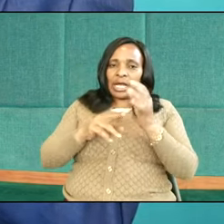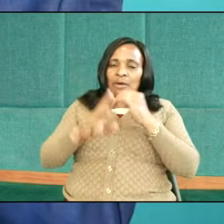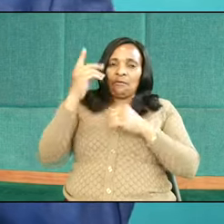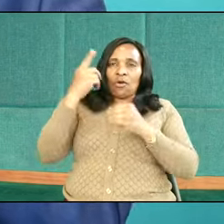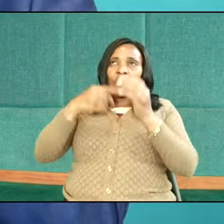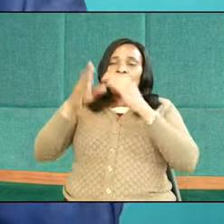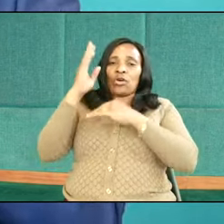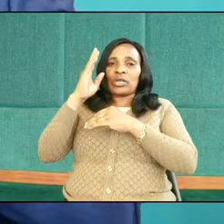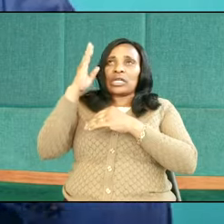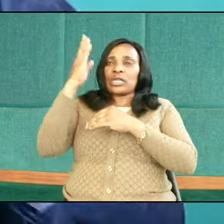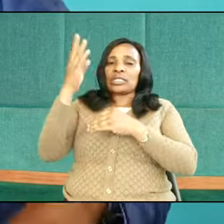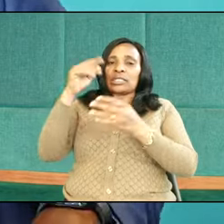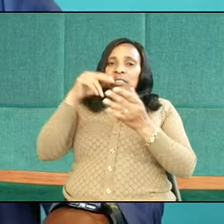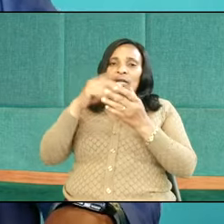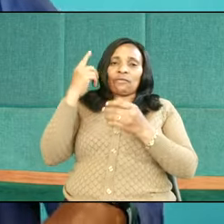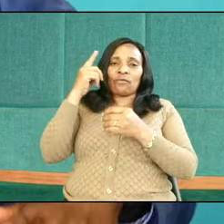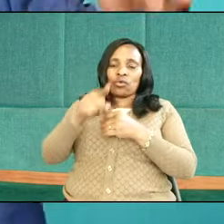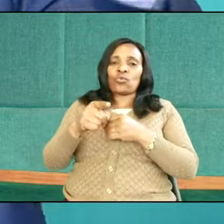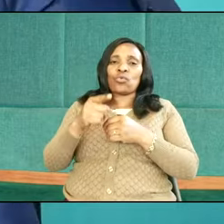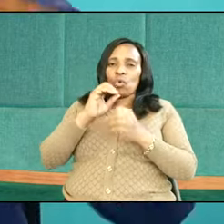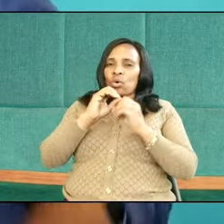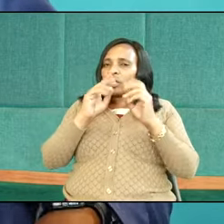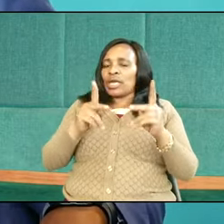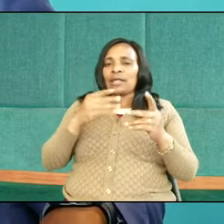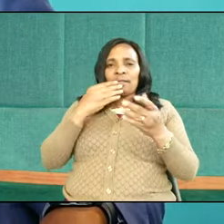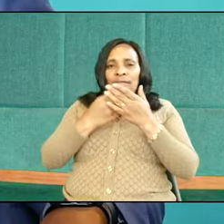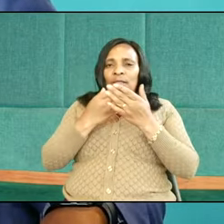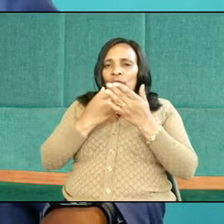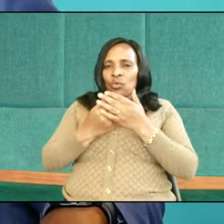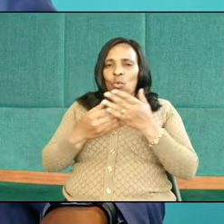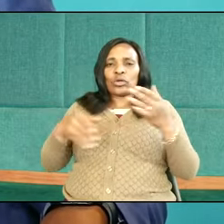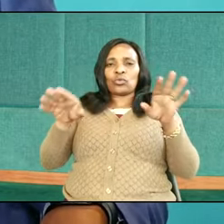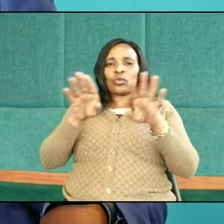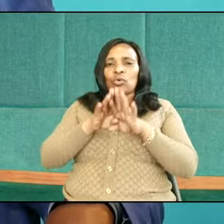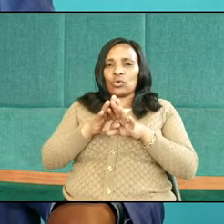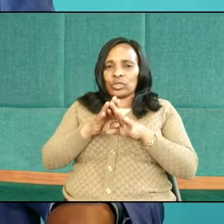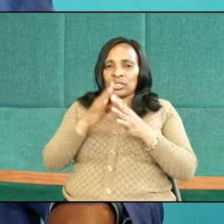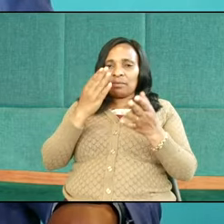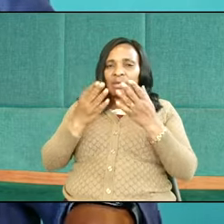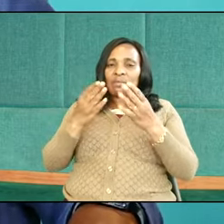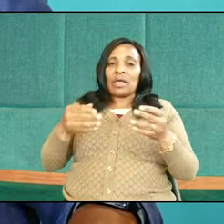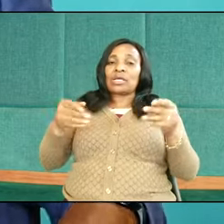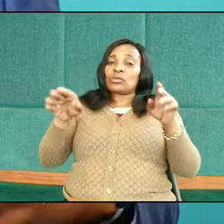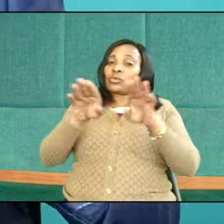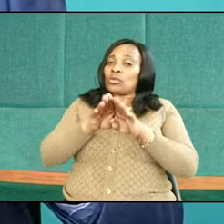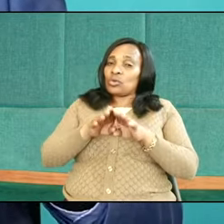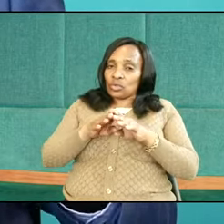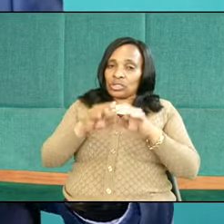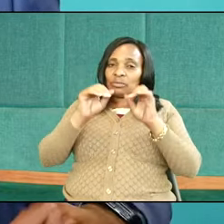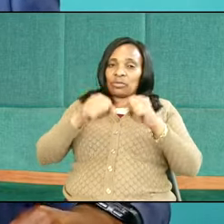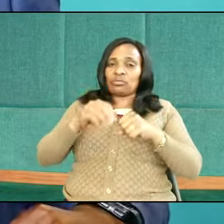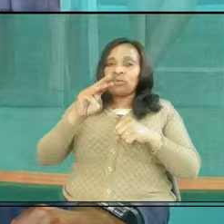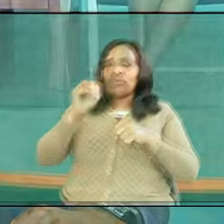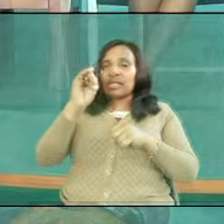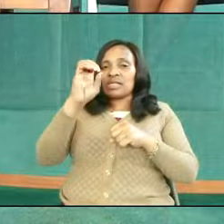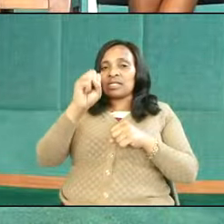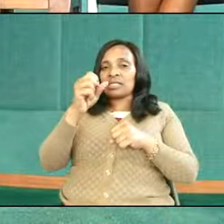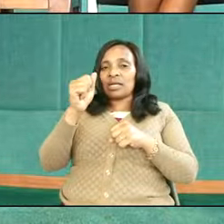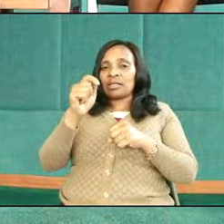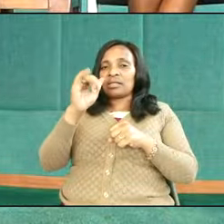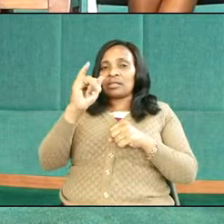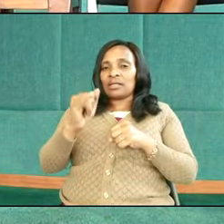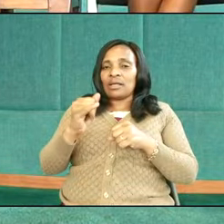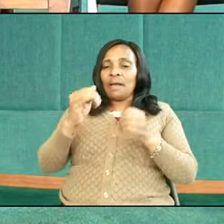you. All right, we want to close. Thank you so much for being with us. Perhaps as we close, Misati, you can say a prayer for